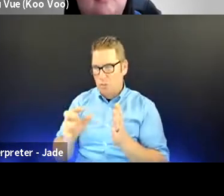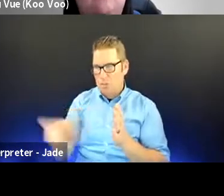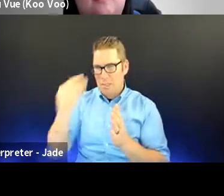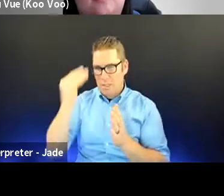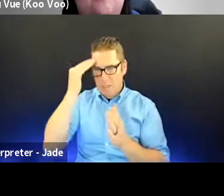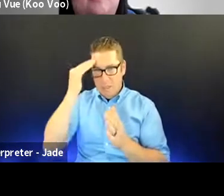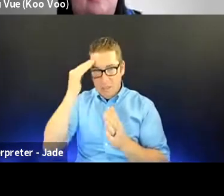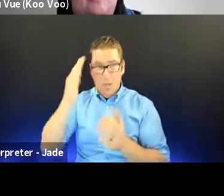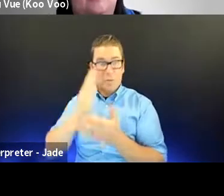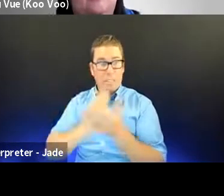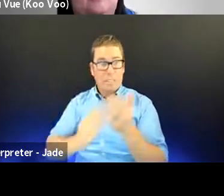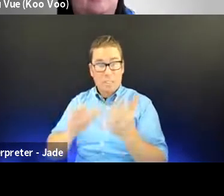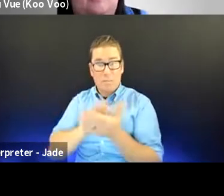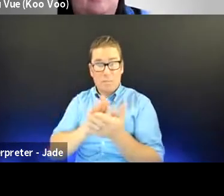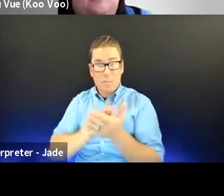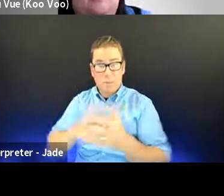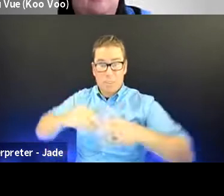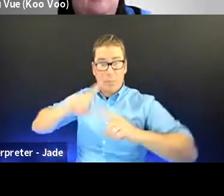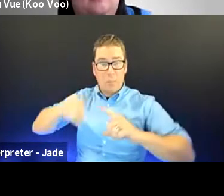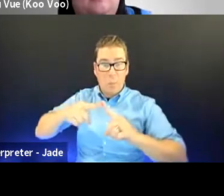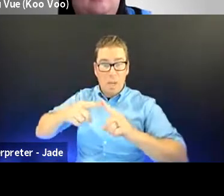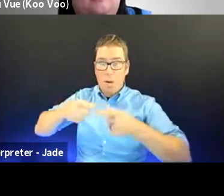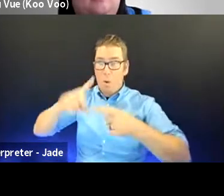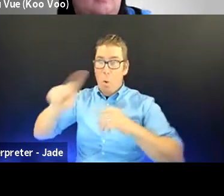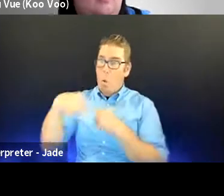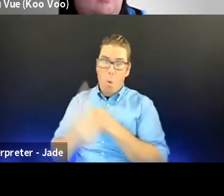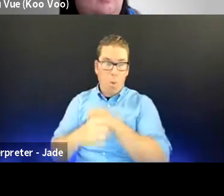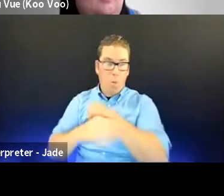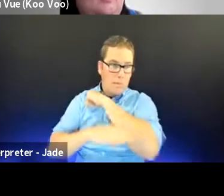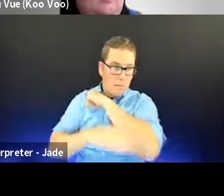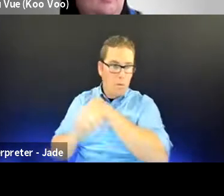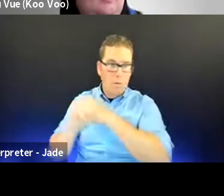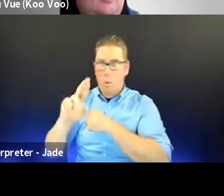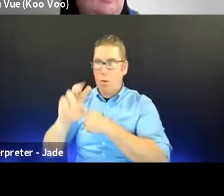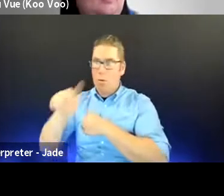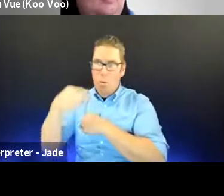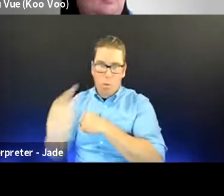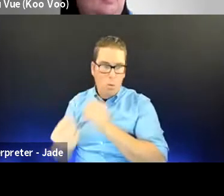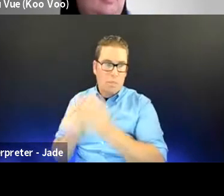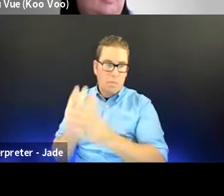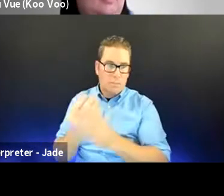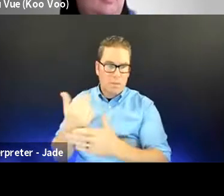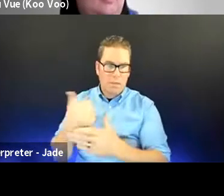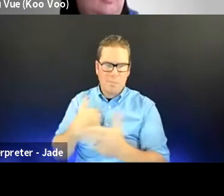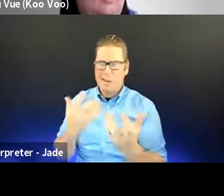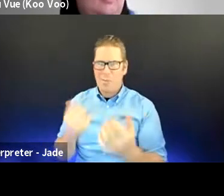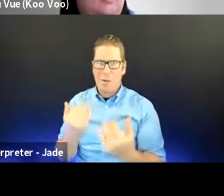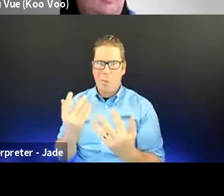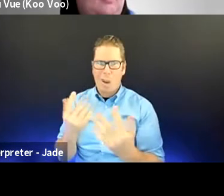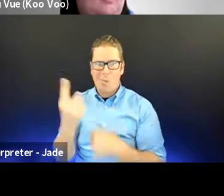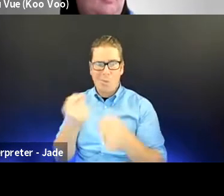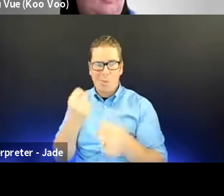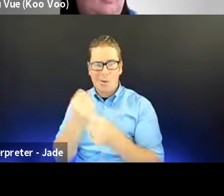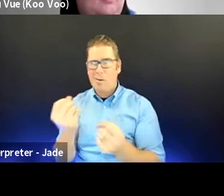schools accept only in the fall and spring. And for me, I didn't want to wait a whole year. So I applied to some schools that were still open.